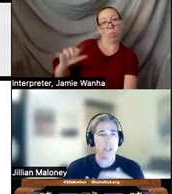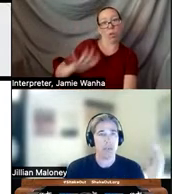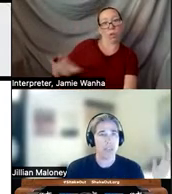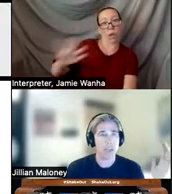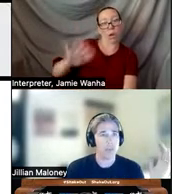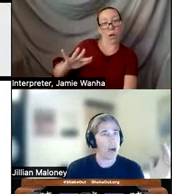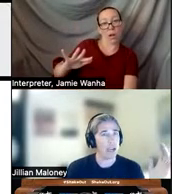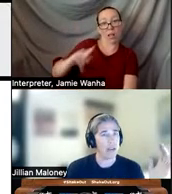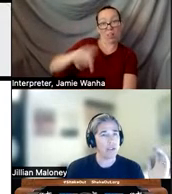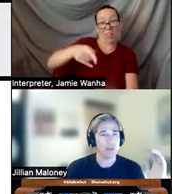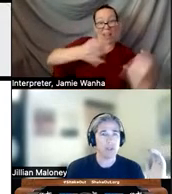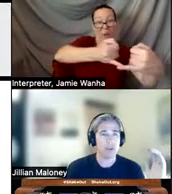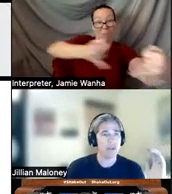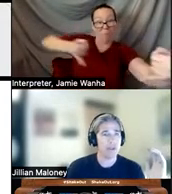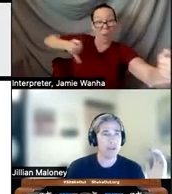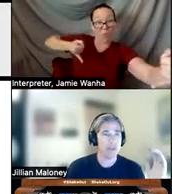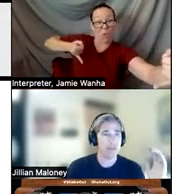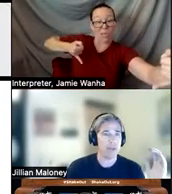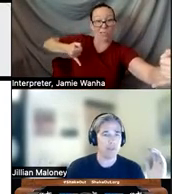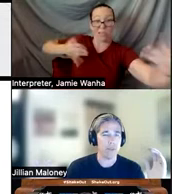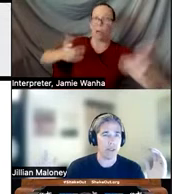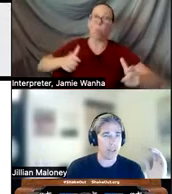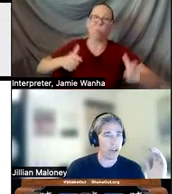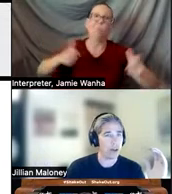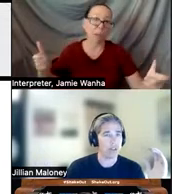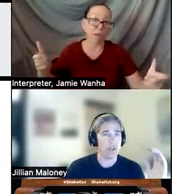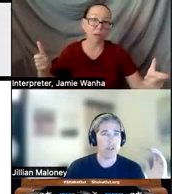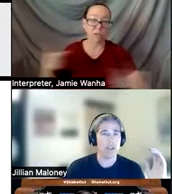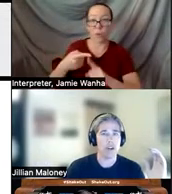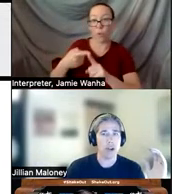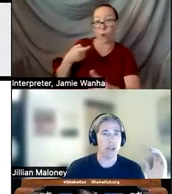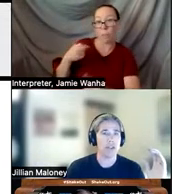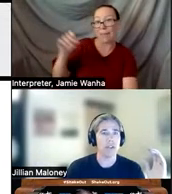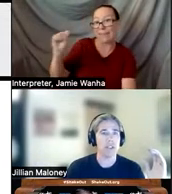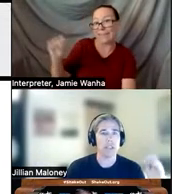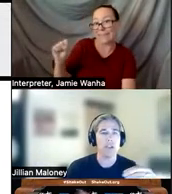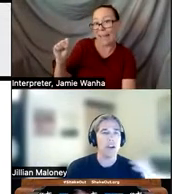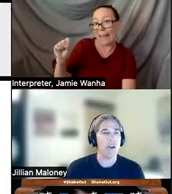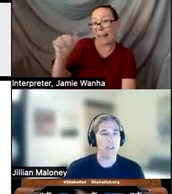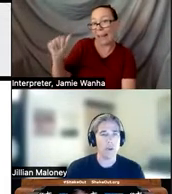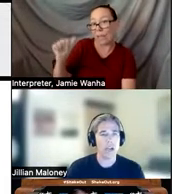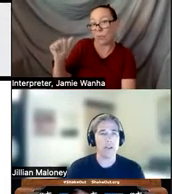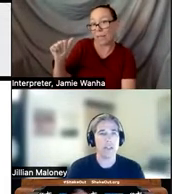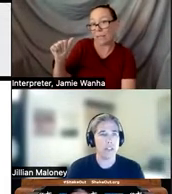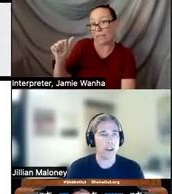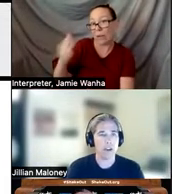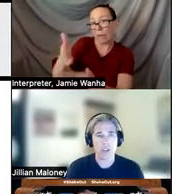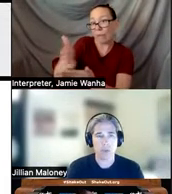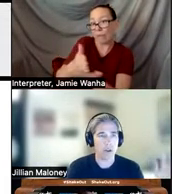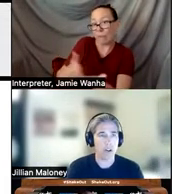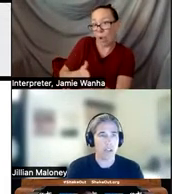is actually pretty wide. So it's going from the San Andreas Fault there out by the Salton Sea all the way out into